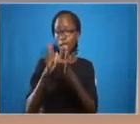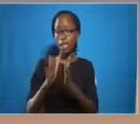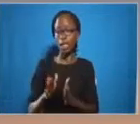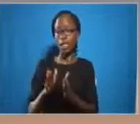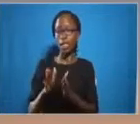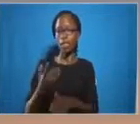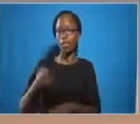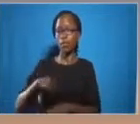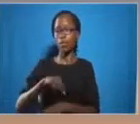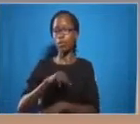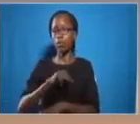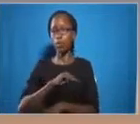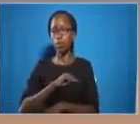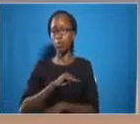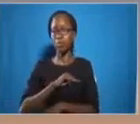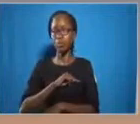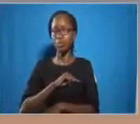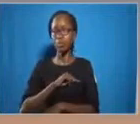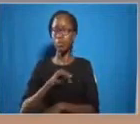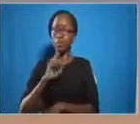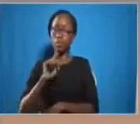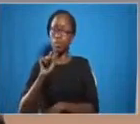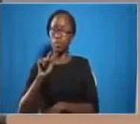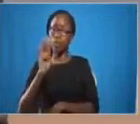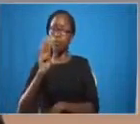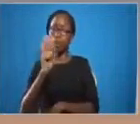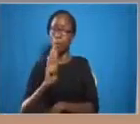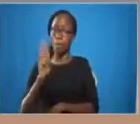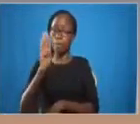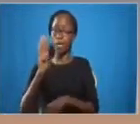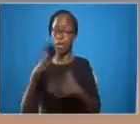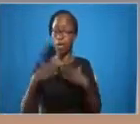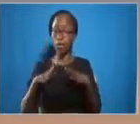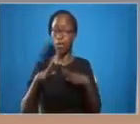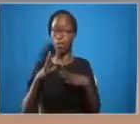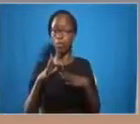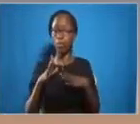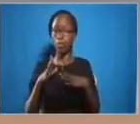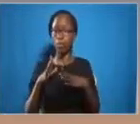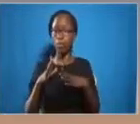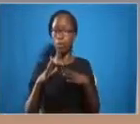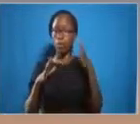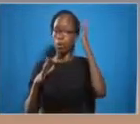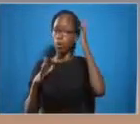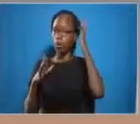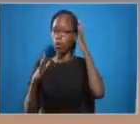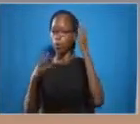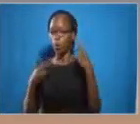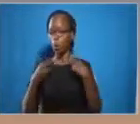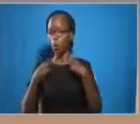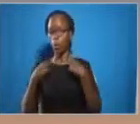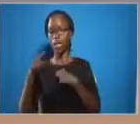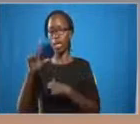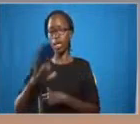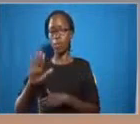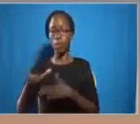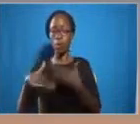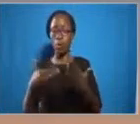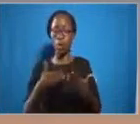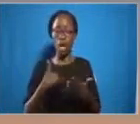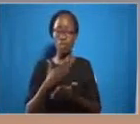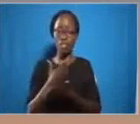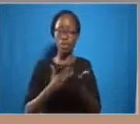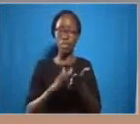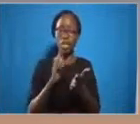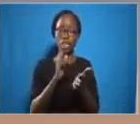Are we just 1.4 billion people stuck within 30 kilometers square, or is there something that defines us as